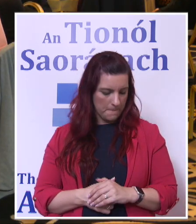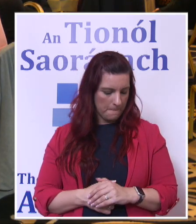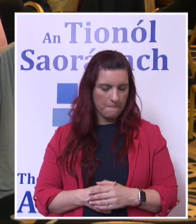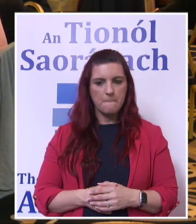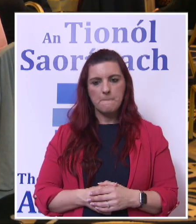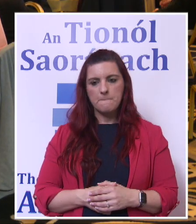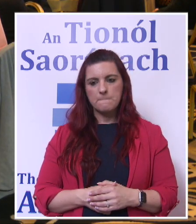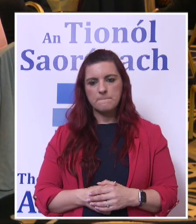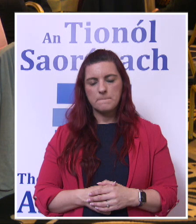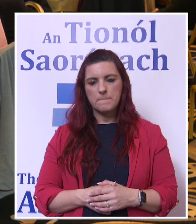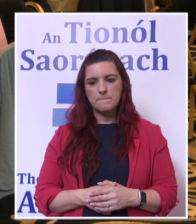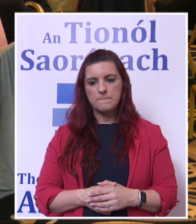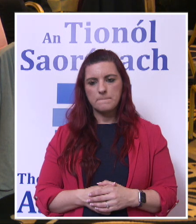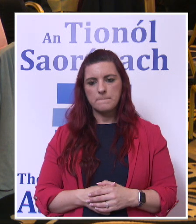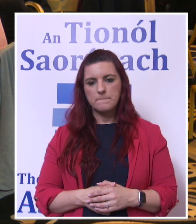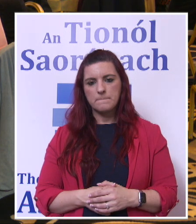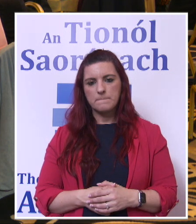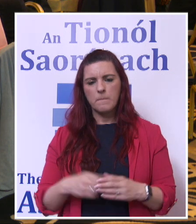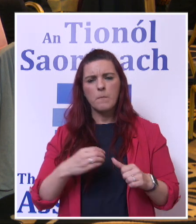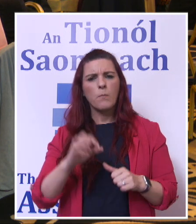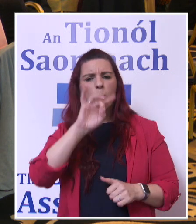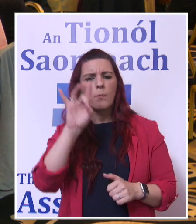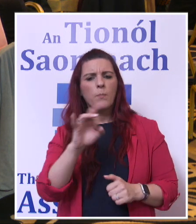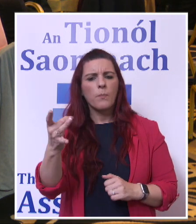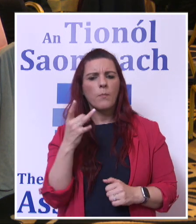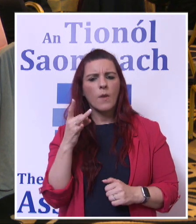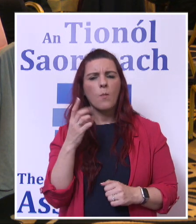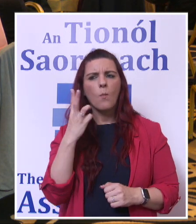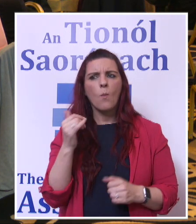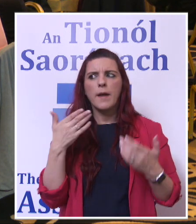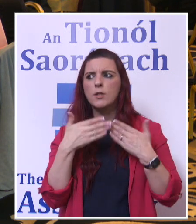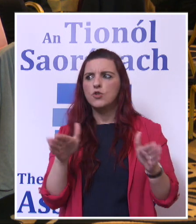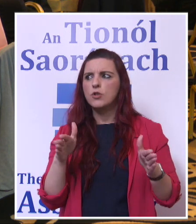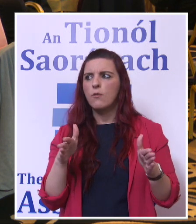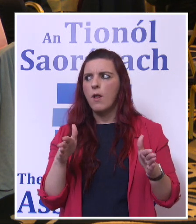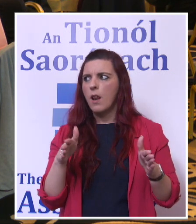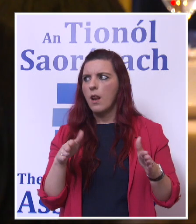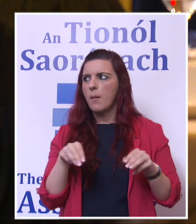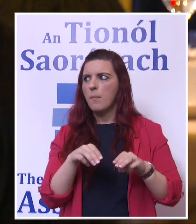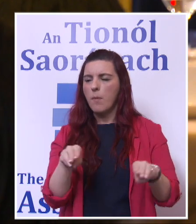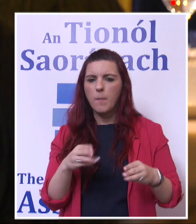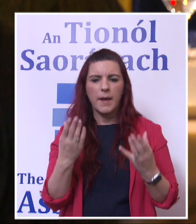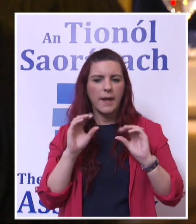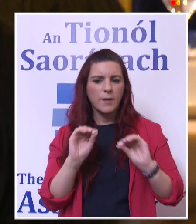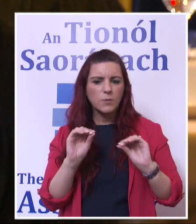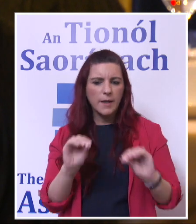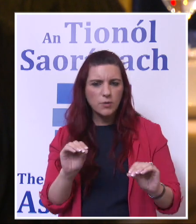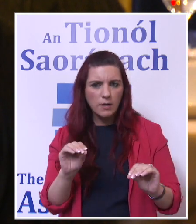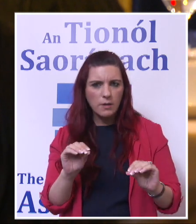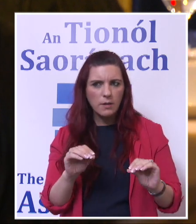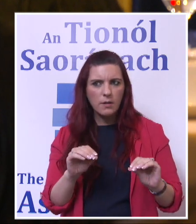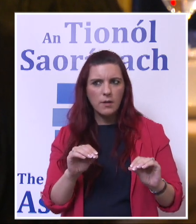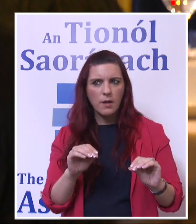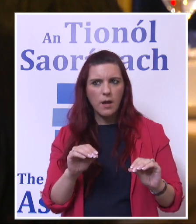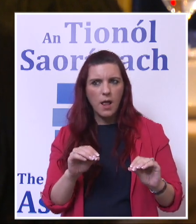right. Another question was, why is the general public education about elections much lower about the local